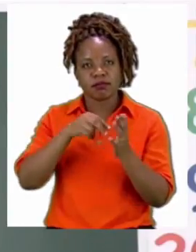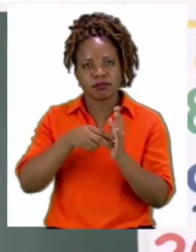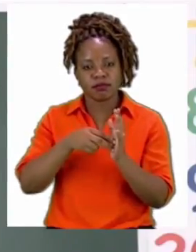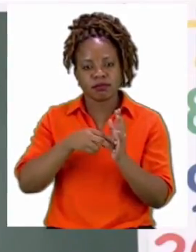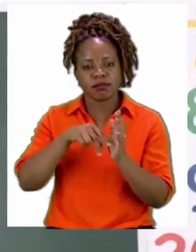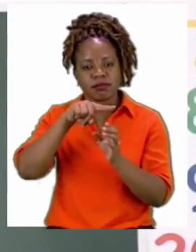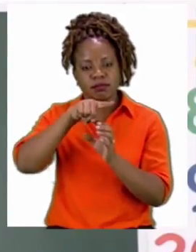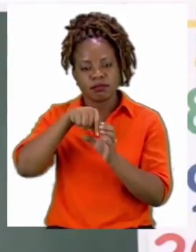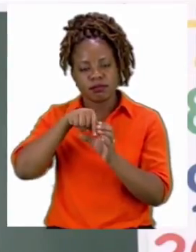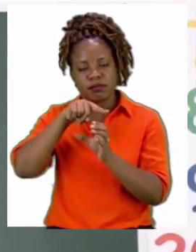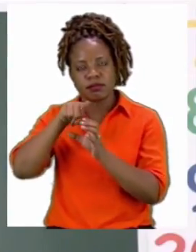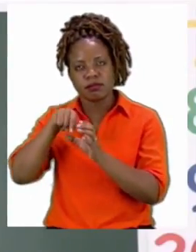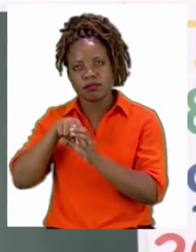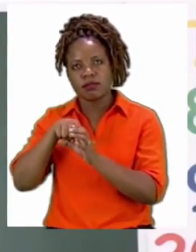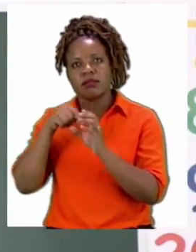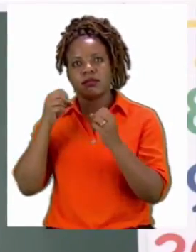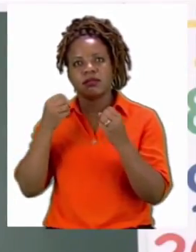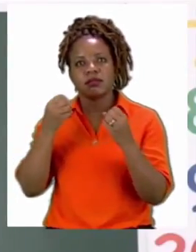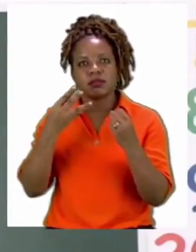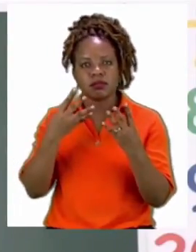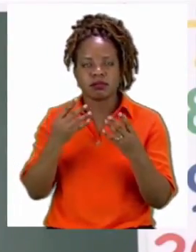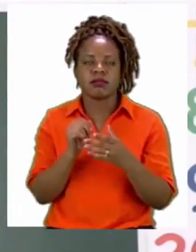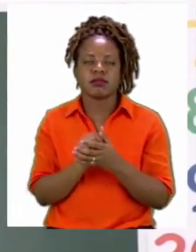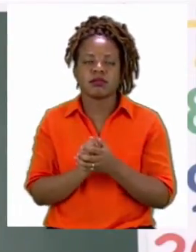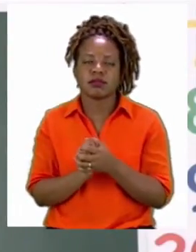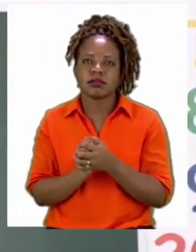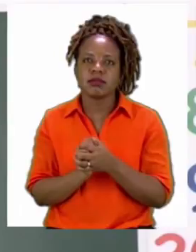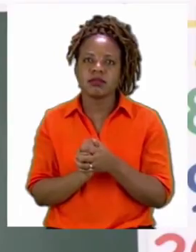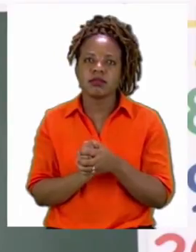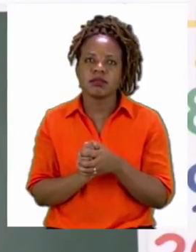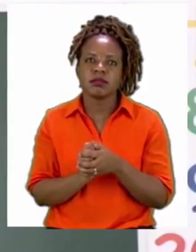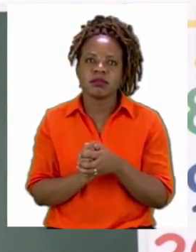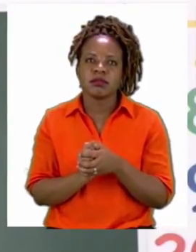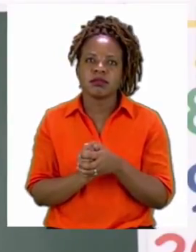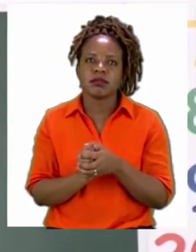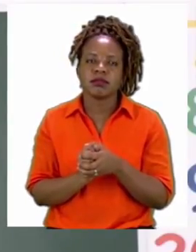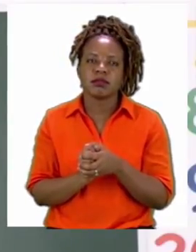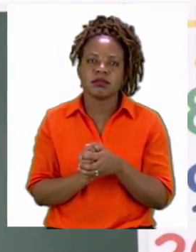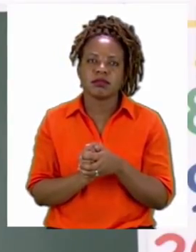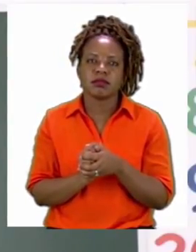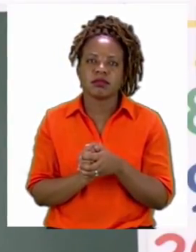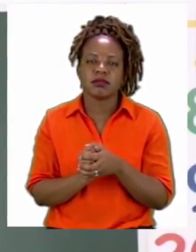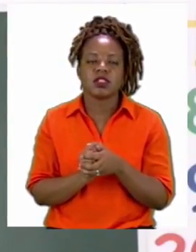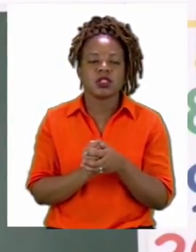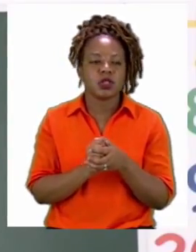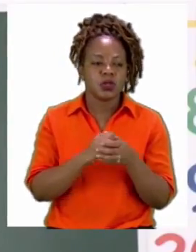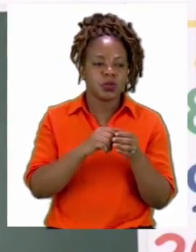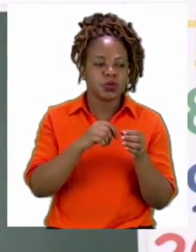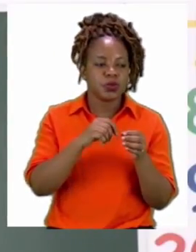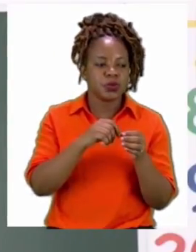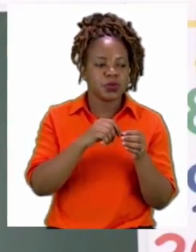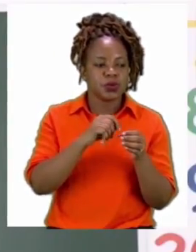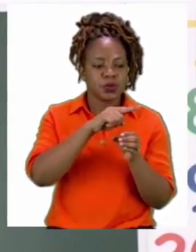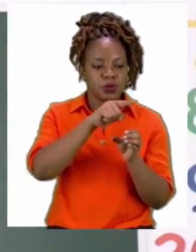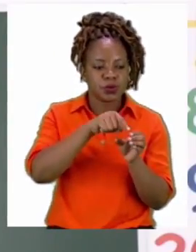Like here, we said 4 in each set. After doing that, count everything all together to get